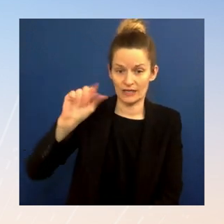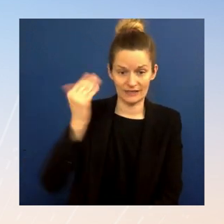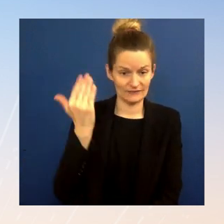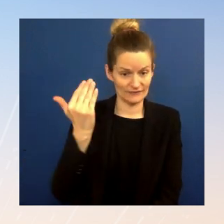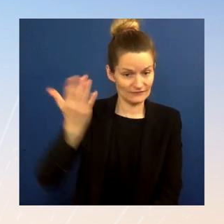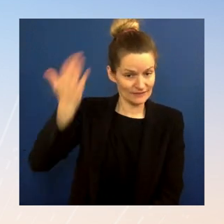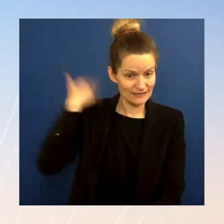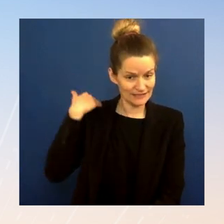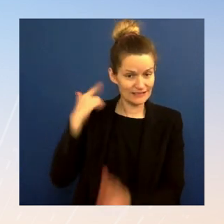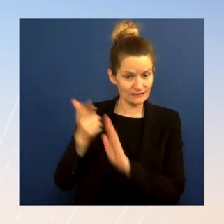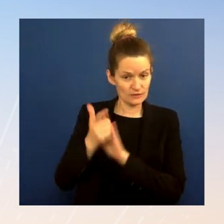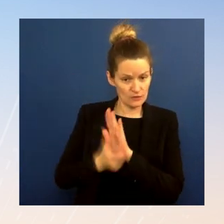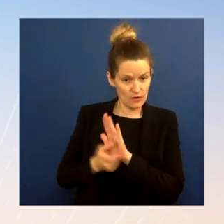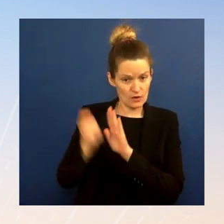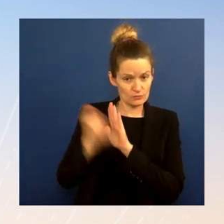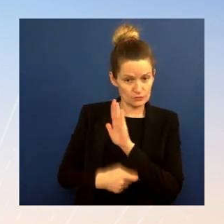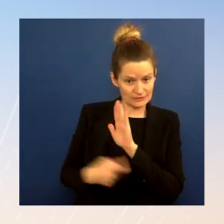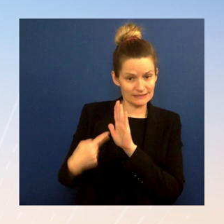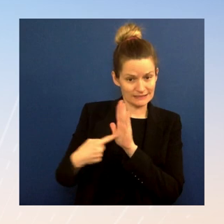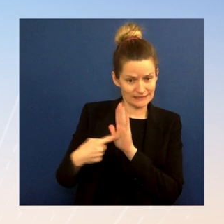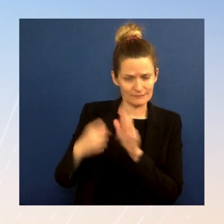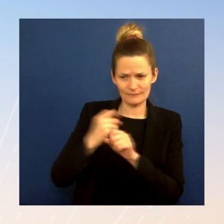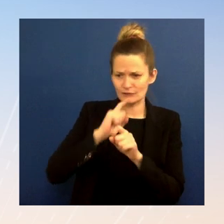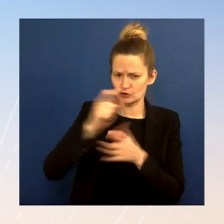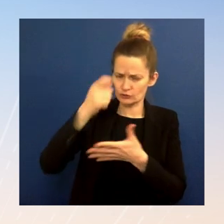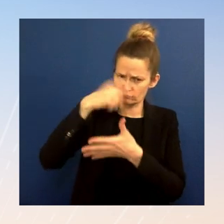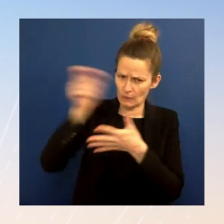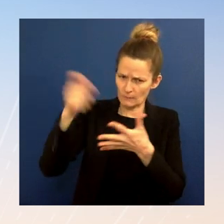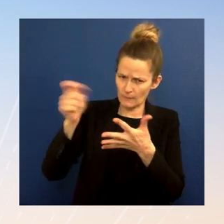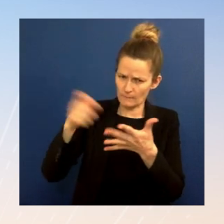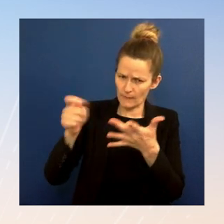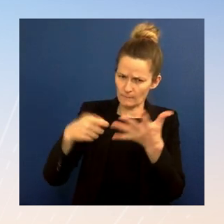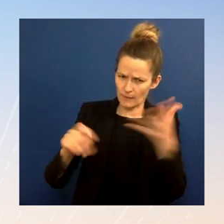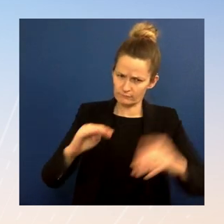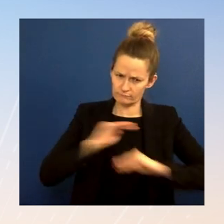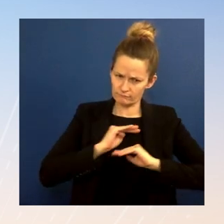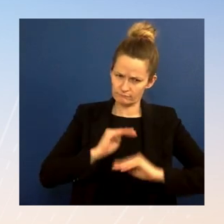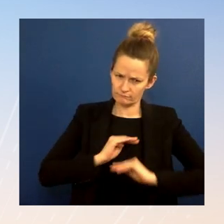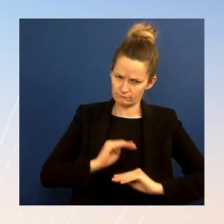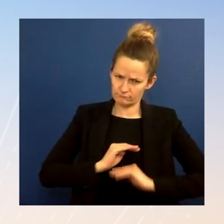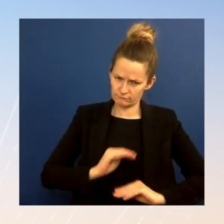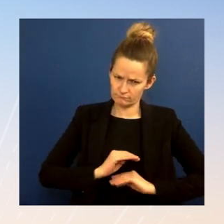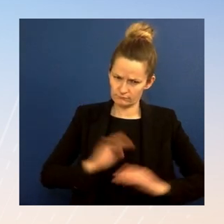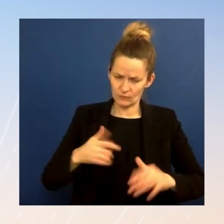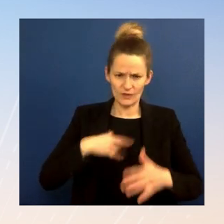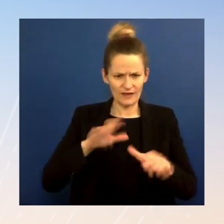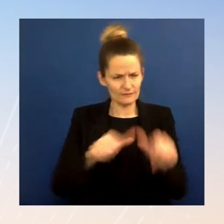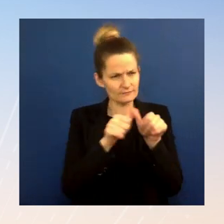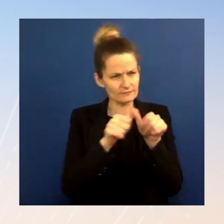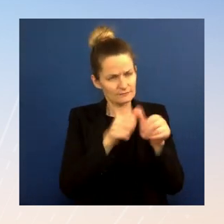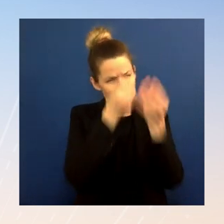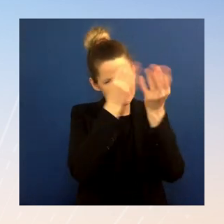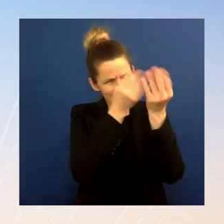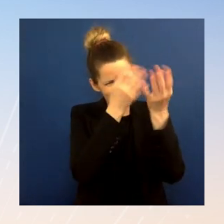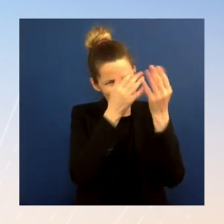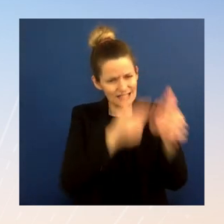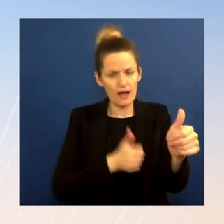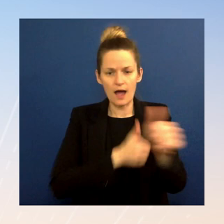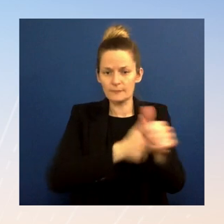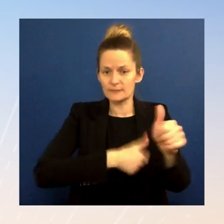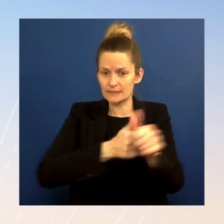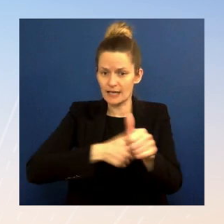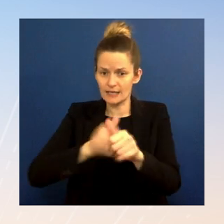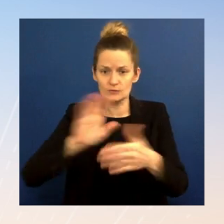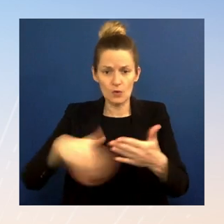we have been keeping members very updated. We've been briefing them regularly. Brett McGurk conducted a call just a couple of days ago, and we've